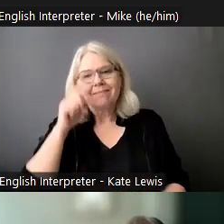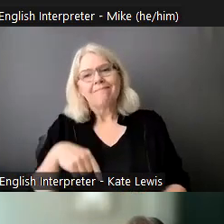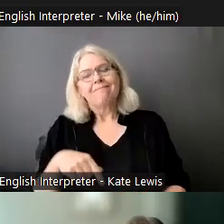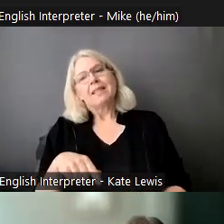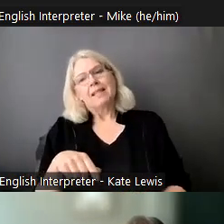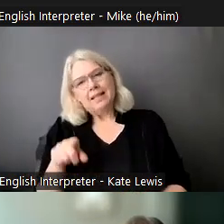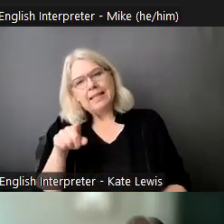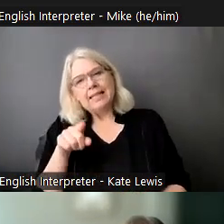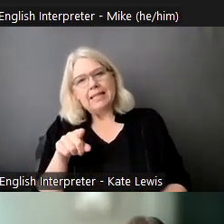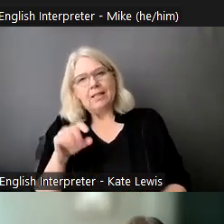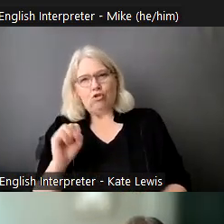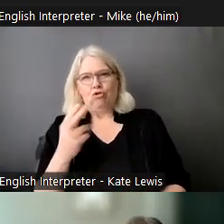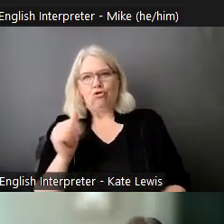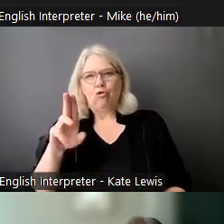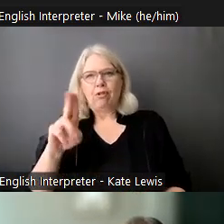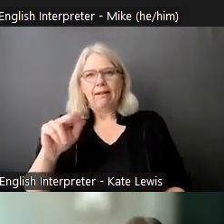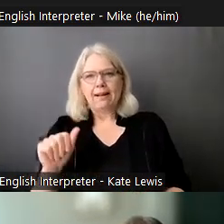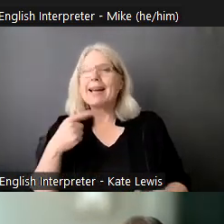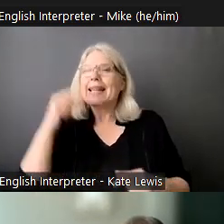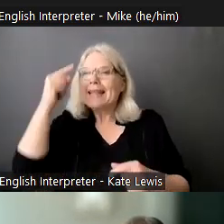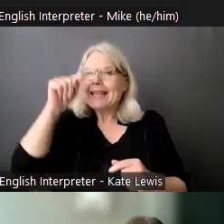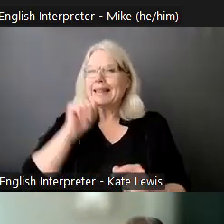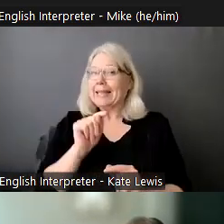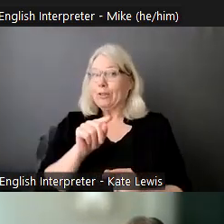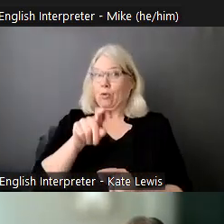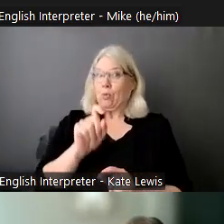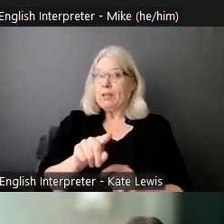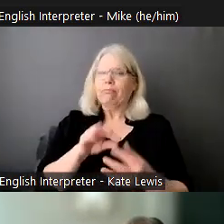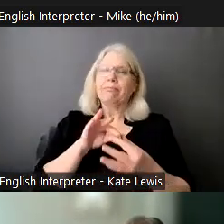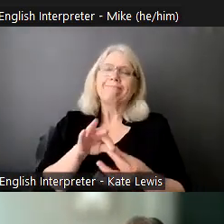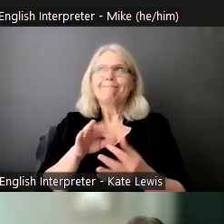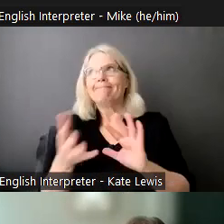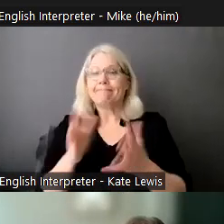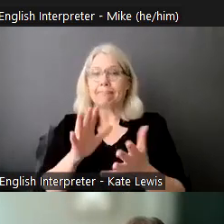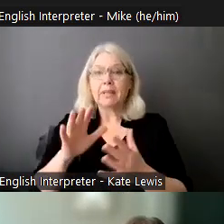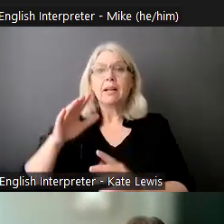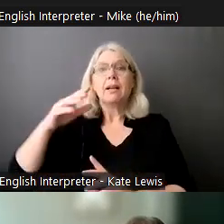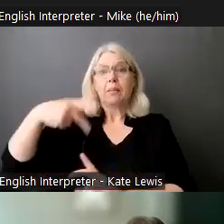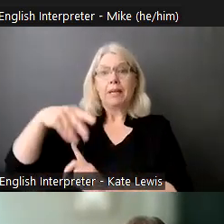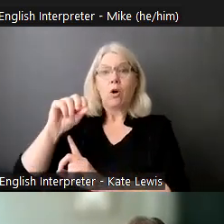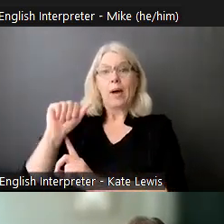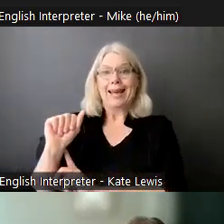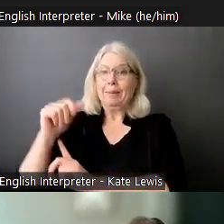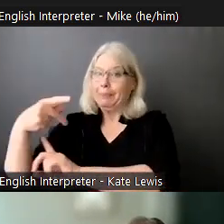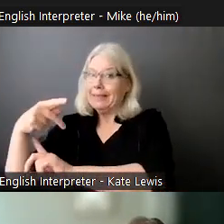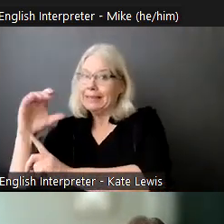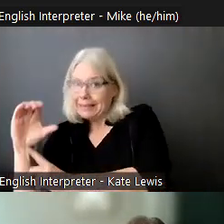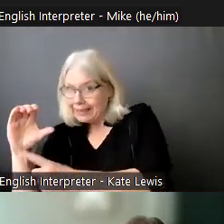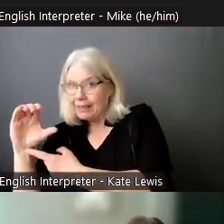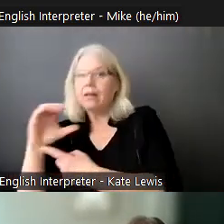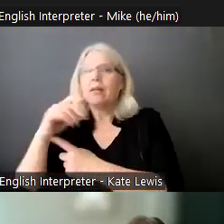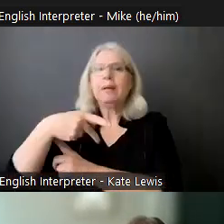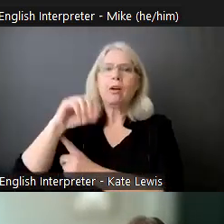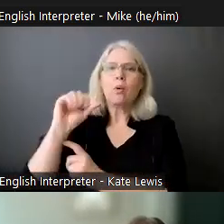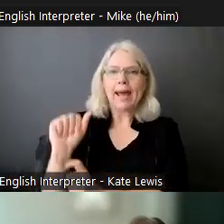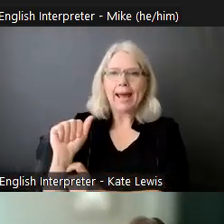care and a power of attorney for property, because it's quite possible for someone to have a guardian of their money at the